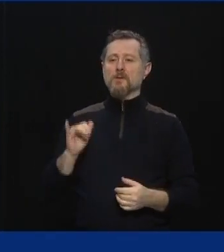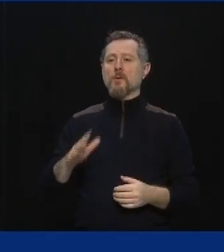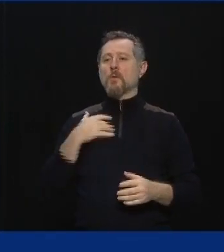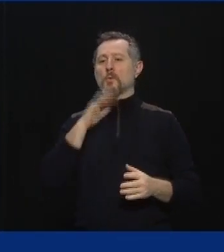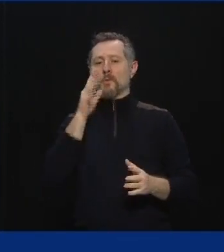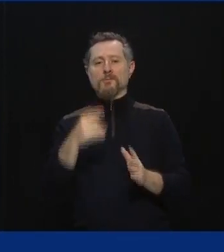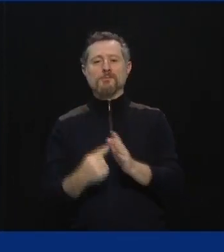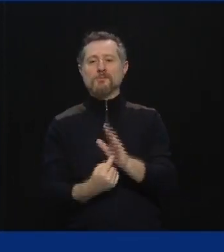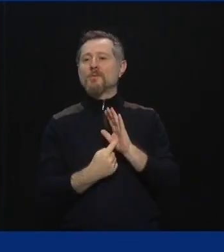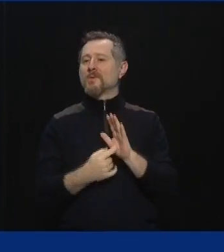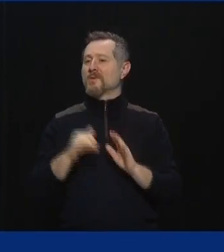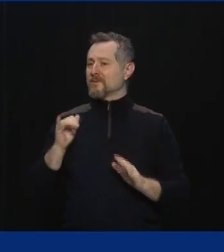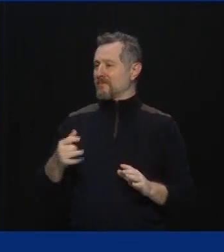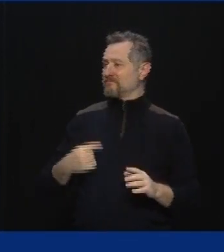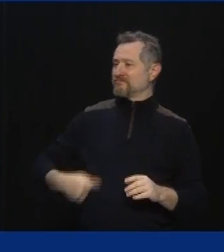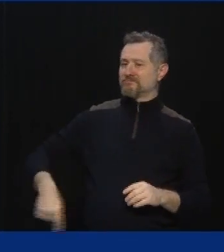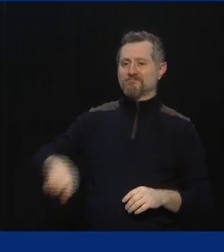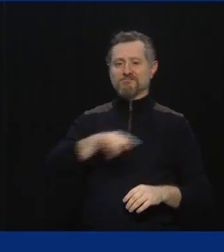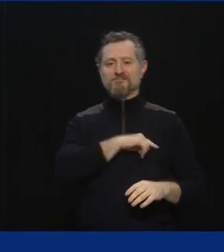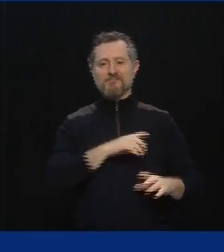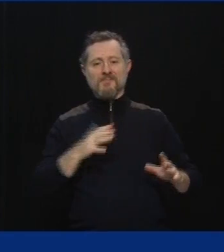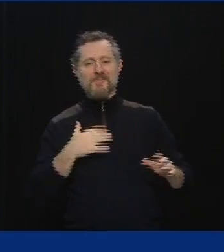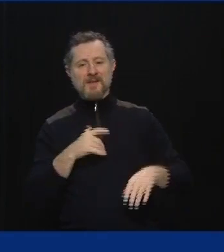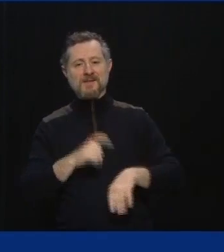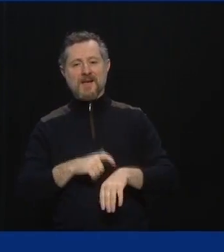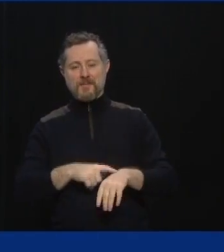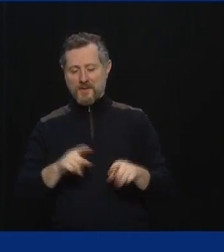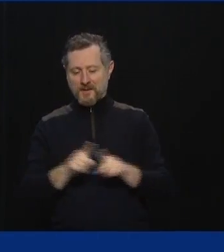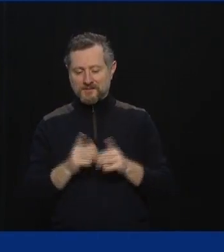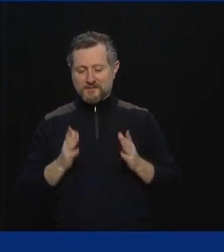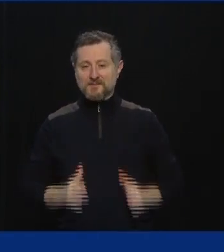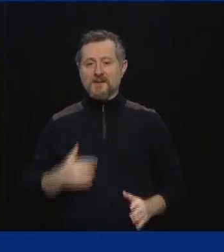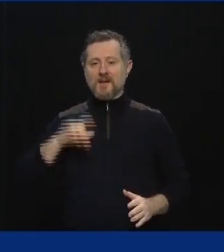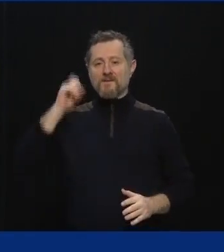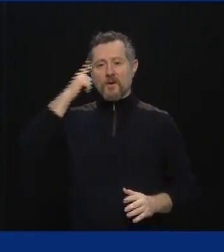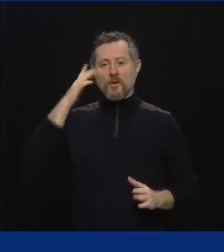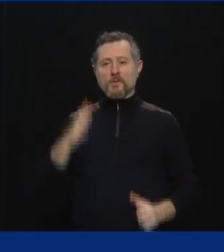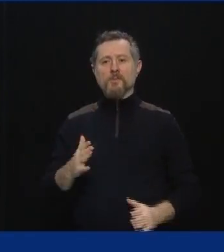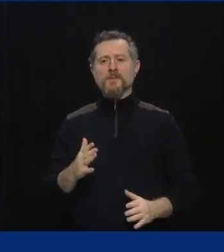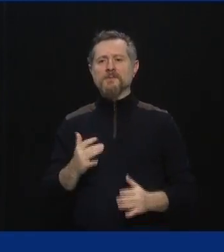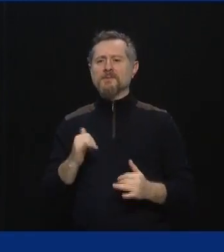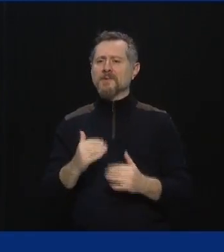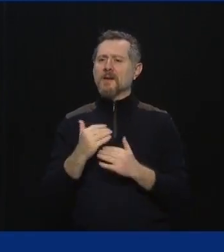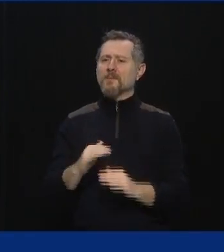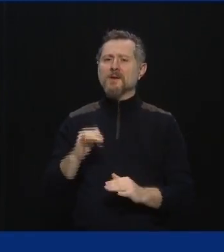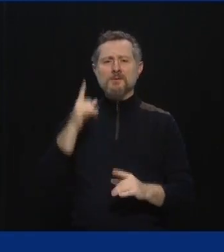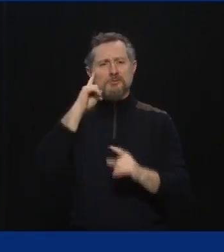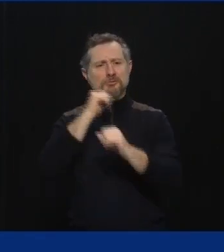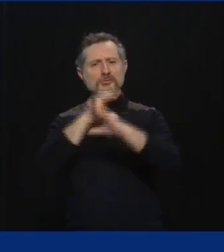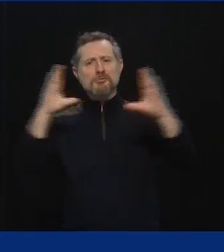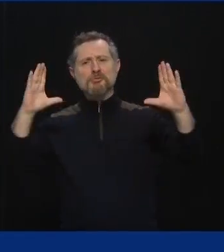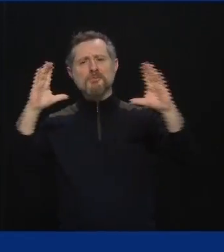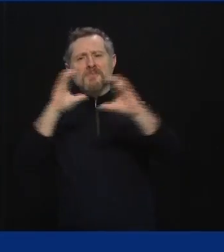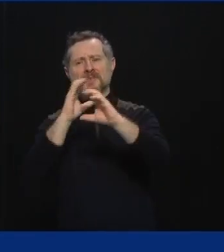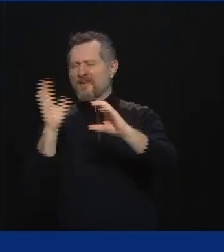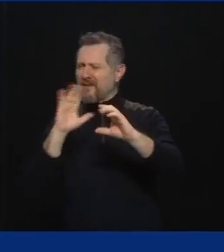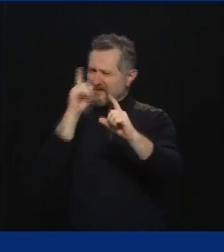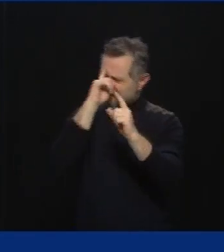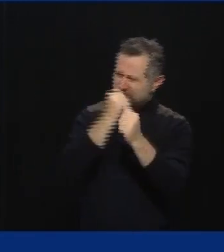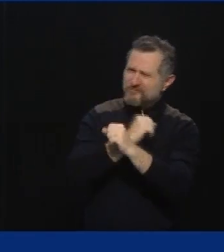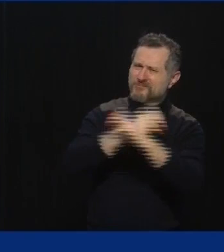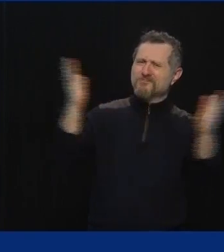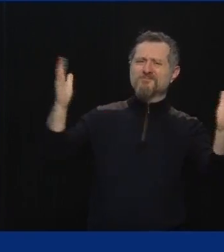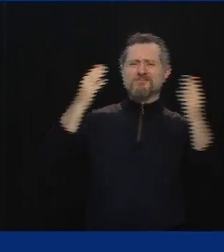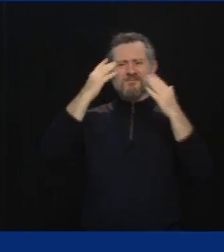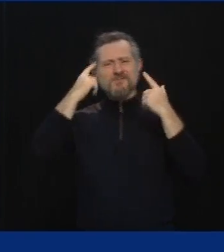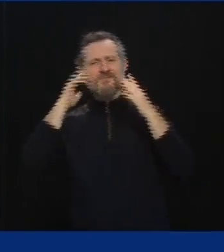this administration knows no boundaries in terms of its capacity to dream big, be ambitious,